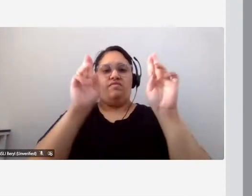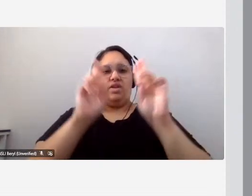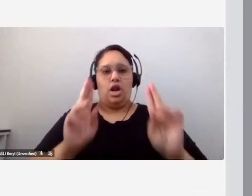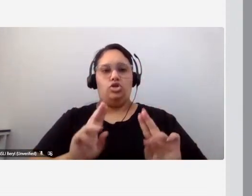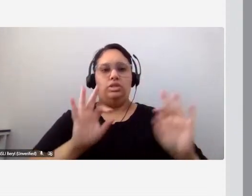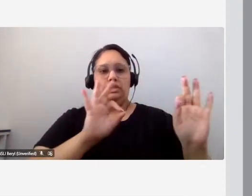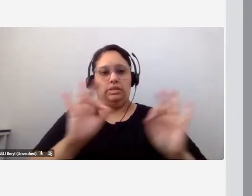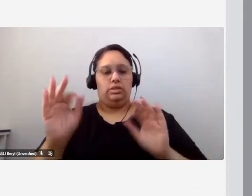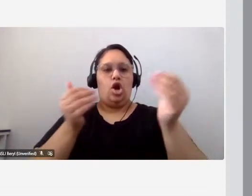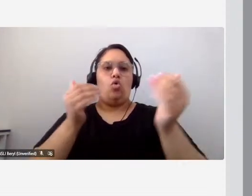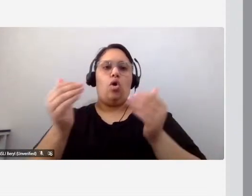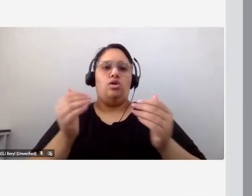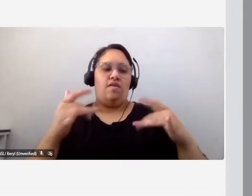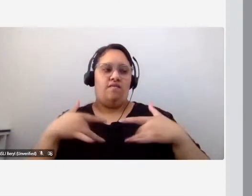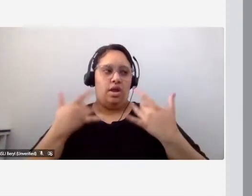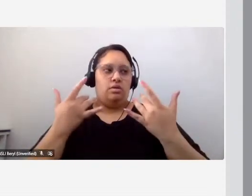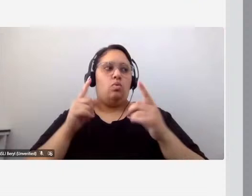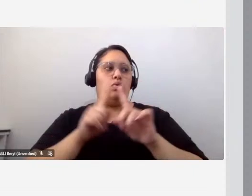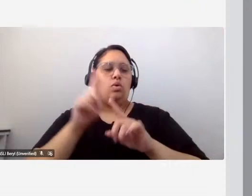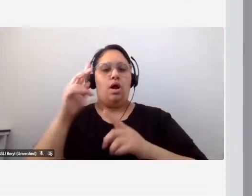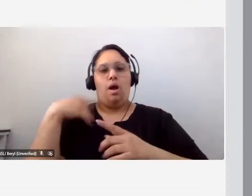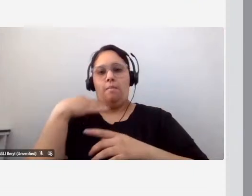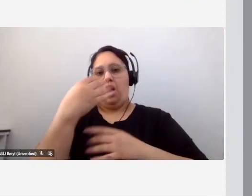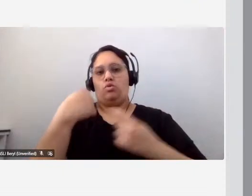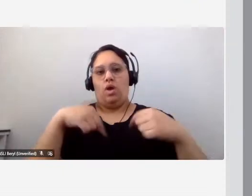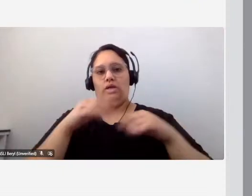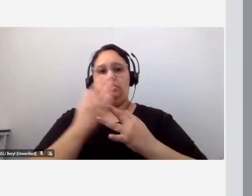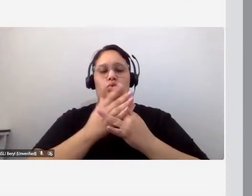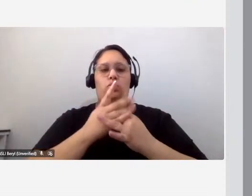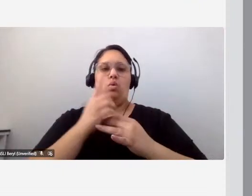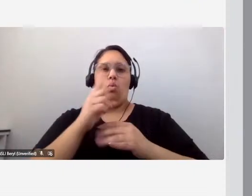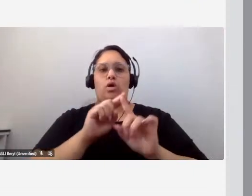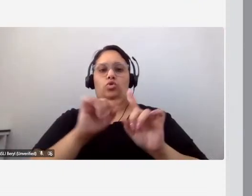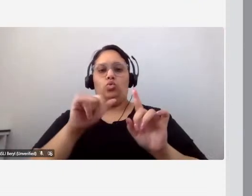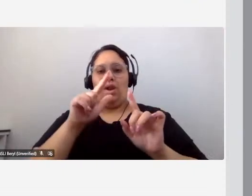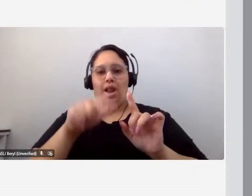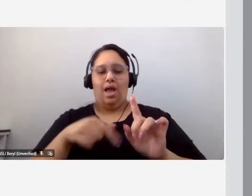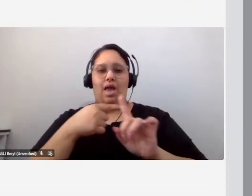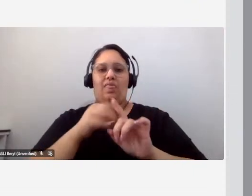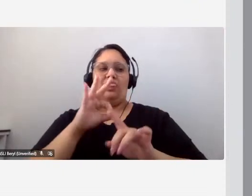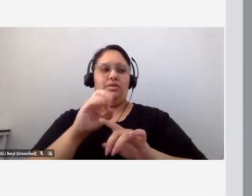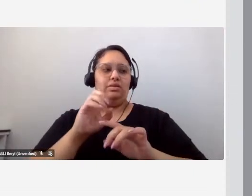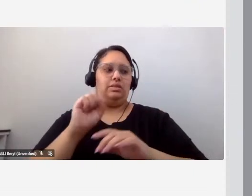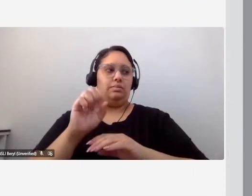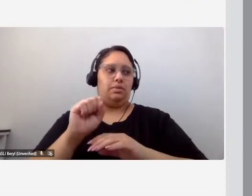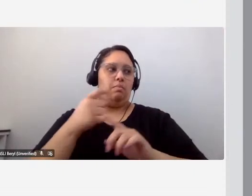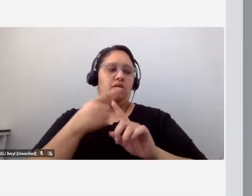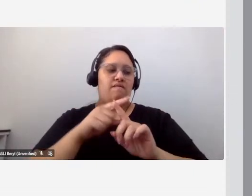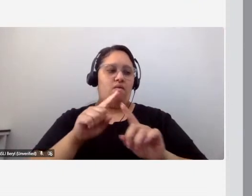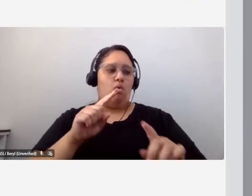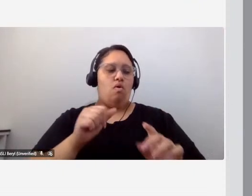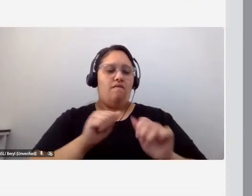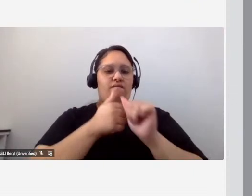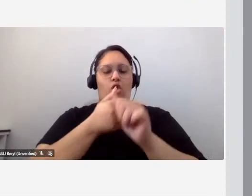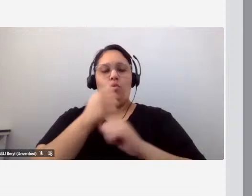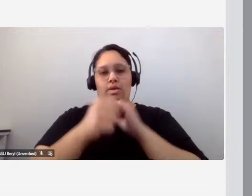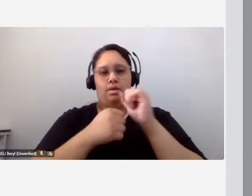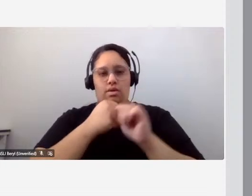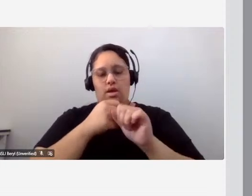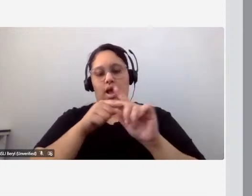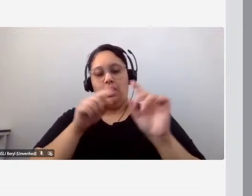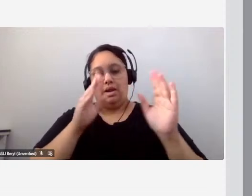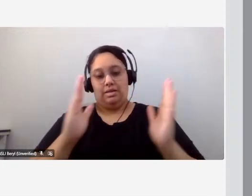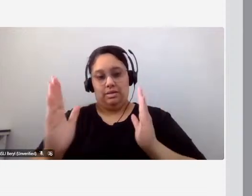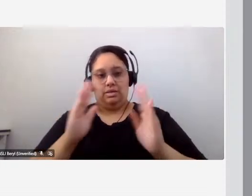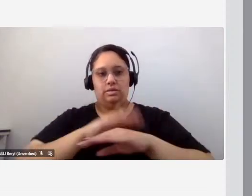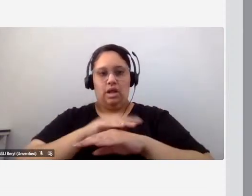are the organizers of the event. They apply to us between 1 July and 30 September for the following year. And in that time,